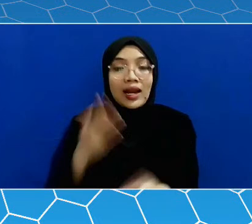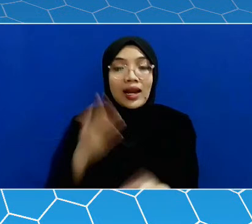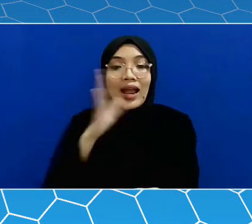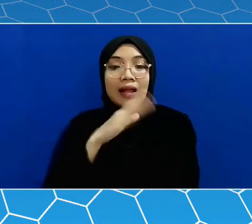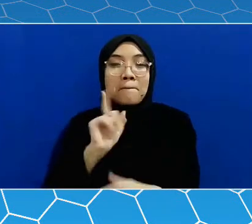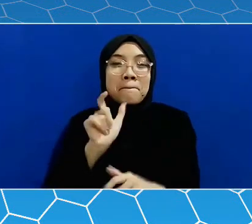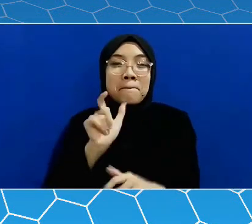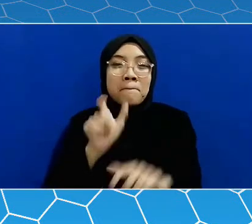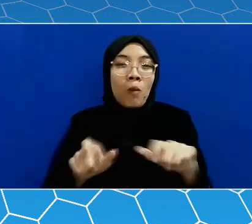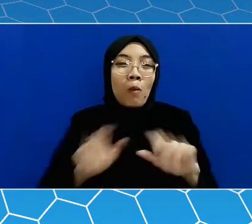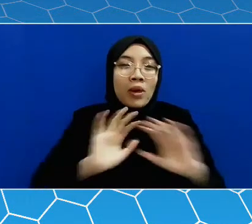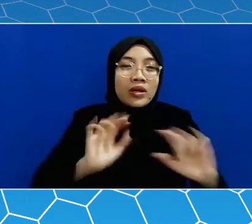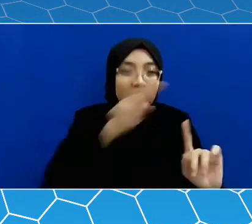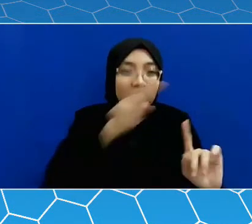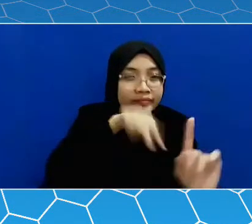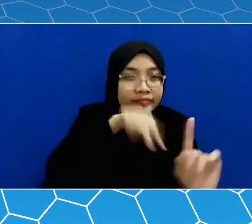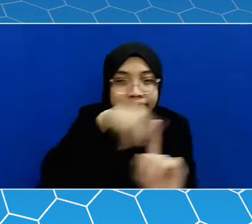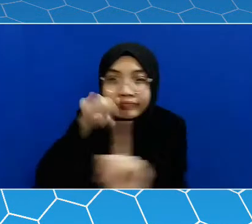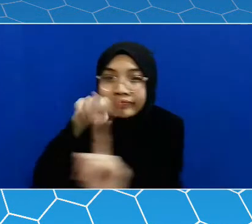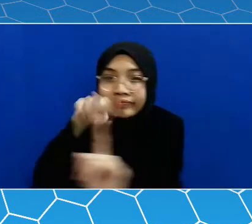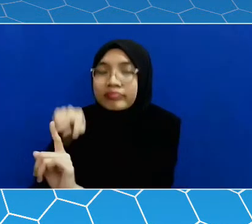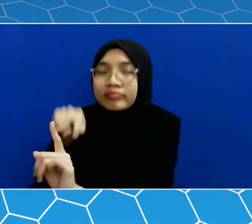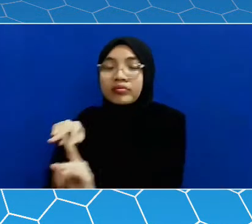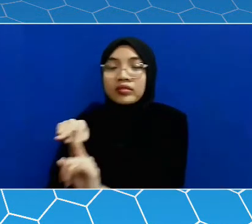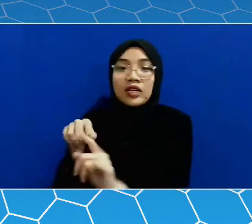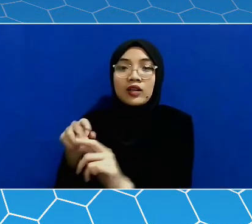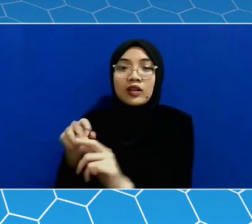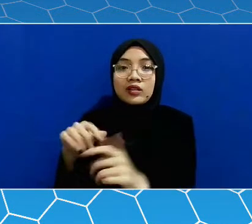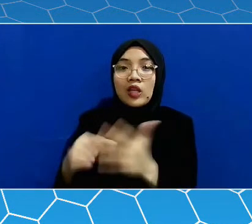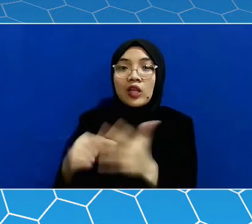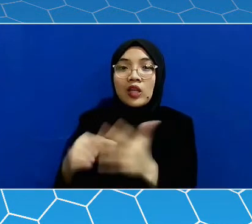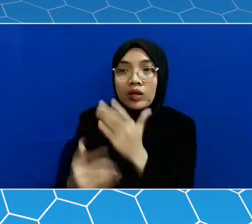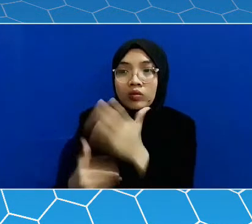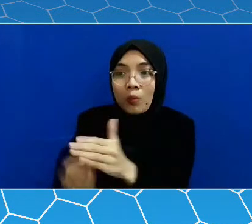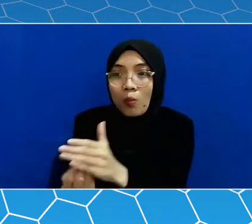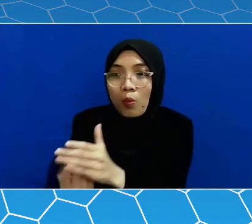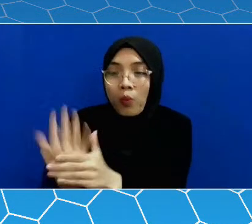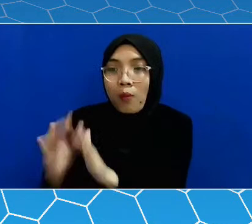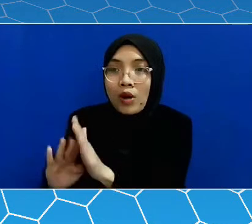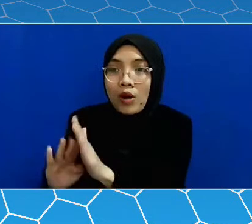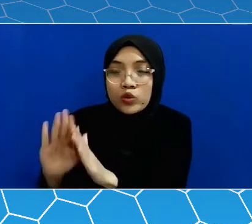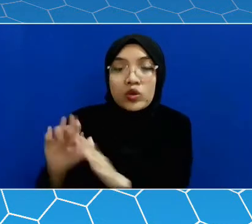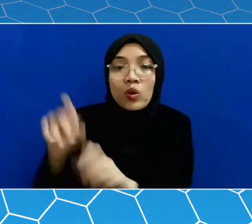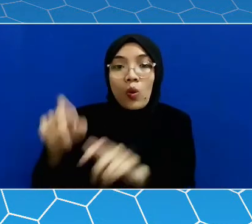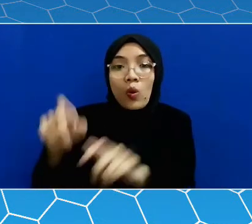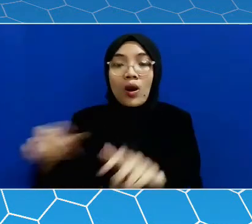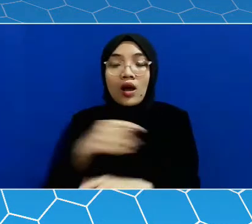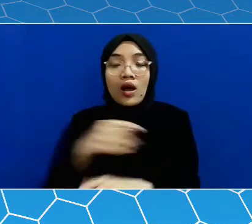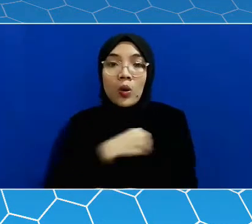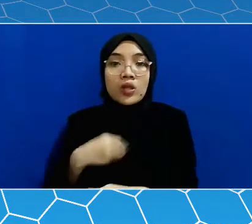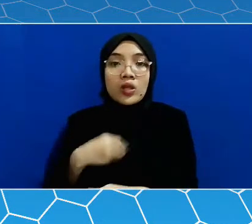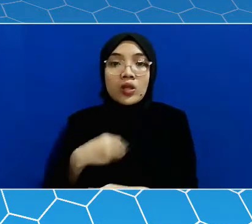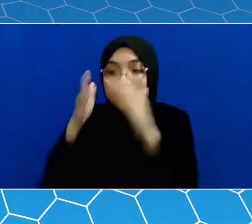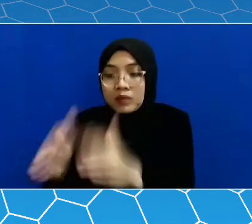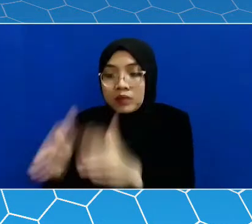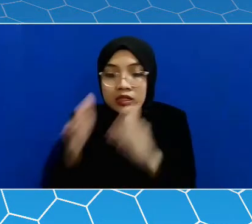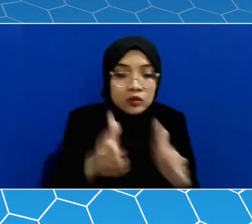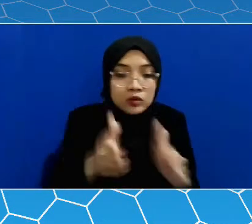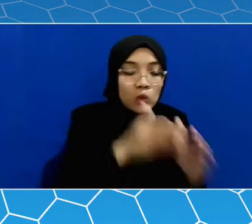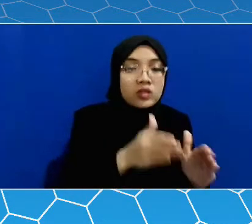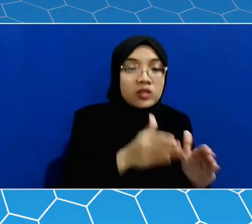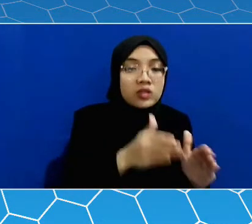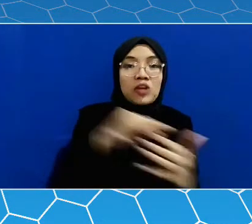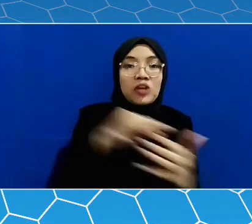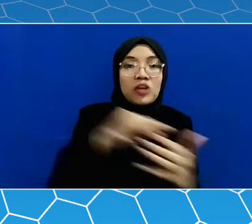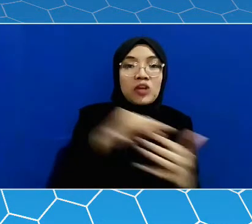the years because of the improvement of technologies. More doctors in specialties that are able to do that. And perhaps our